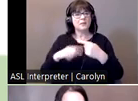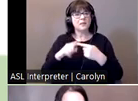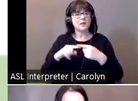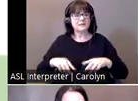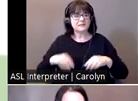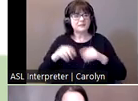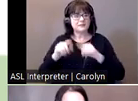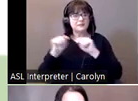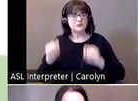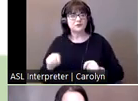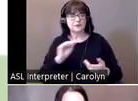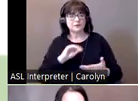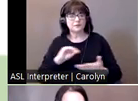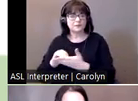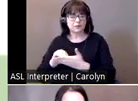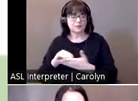transcript.